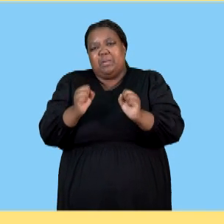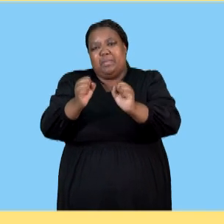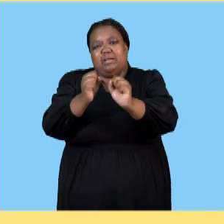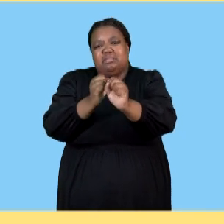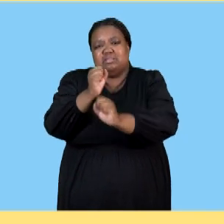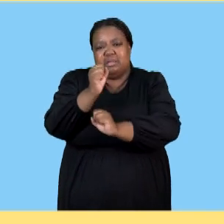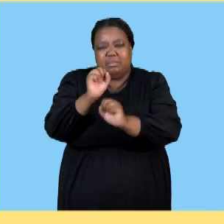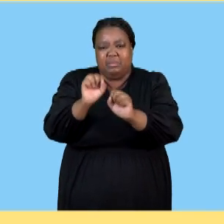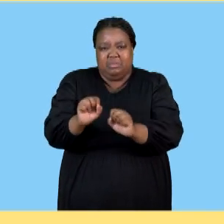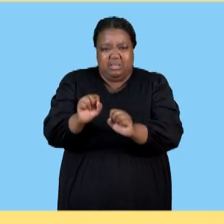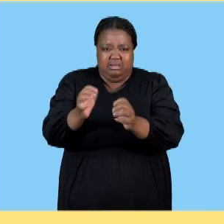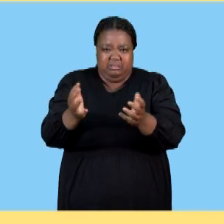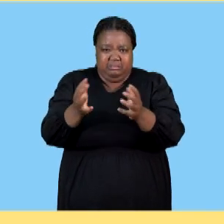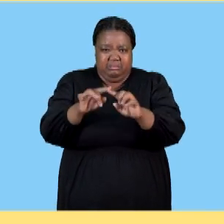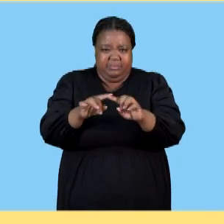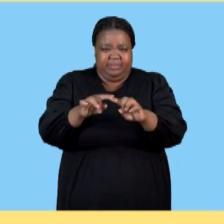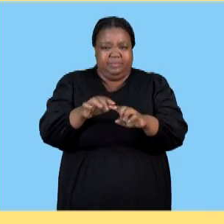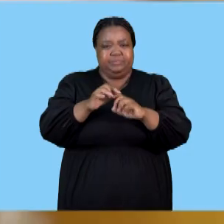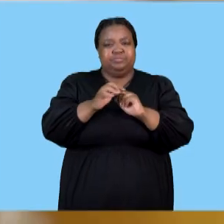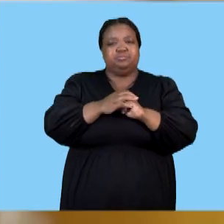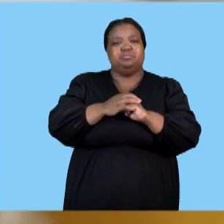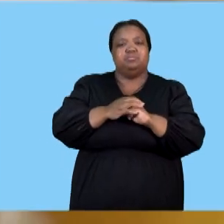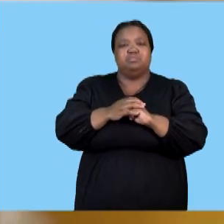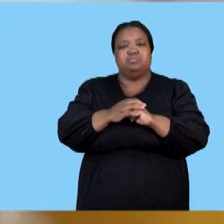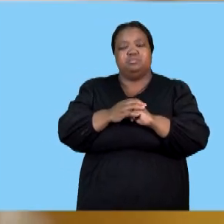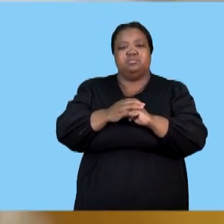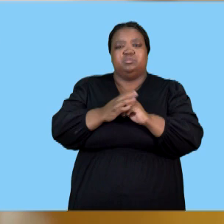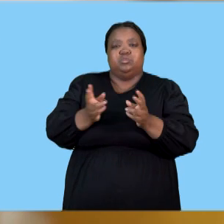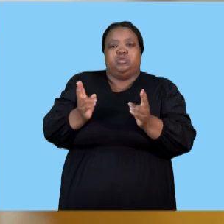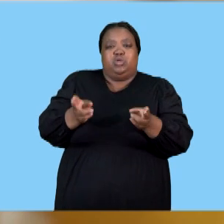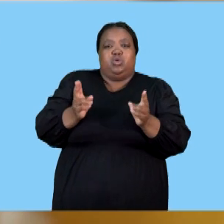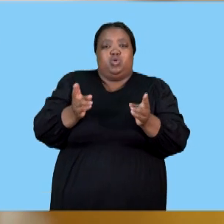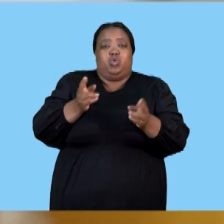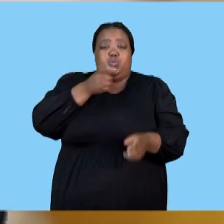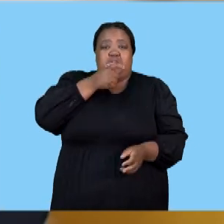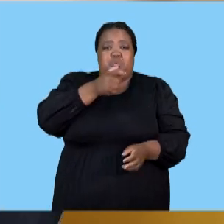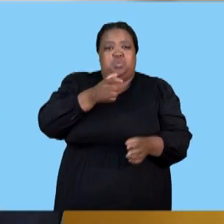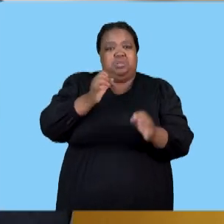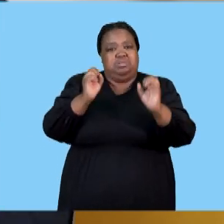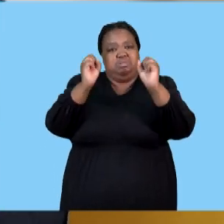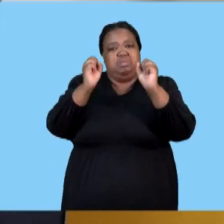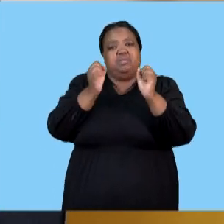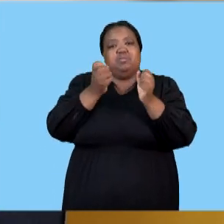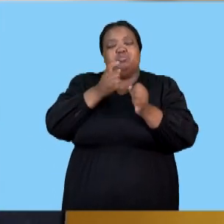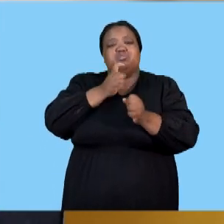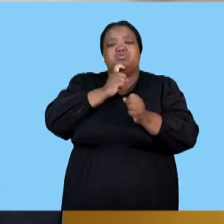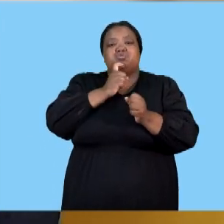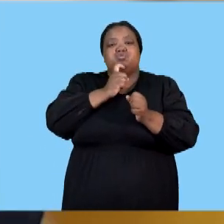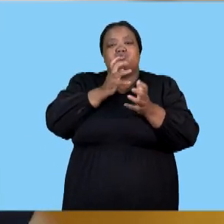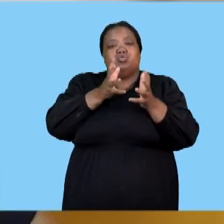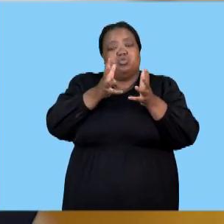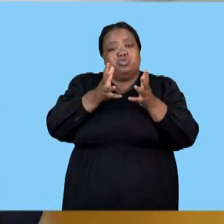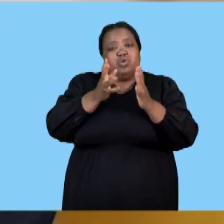remains constant. An increase, a decrease, or it remains constant. Those are normally your words that we use. It